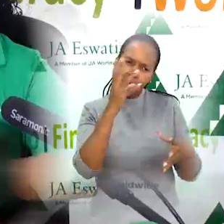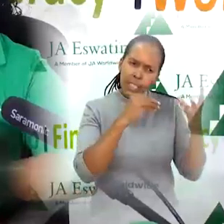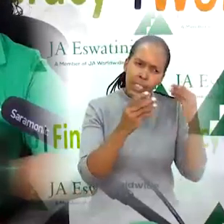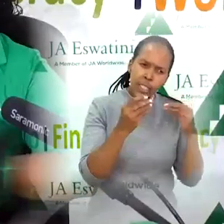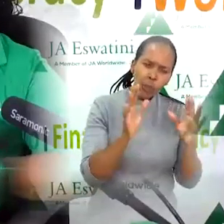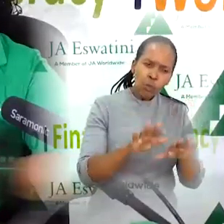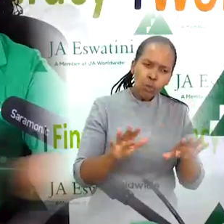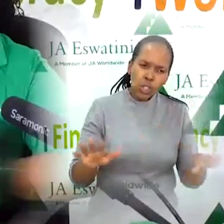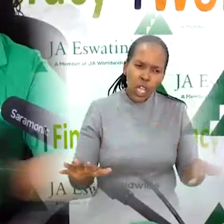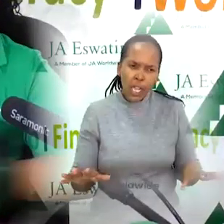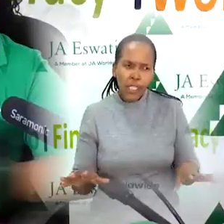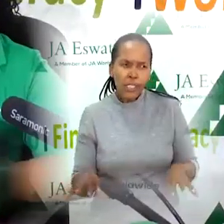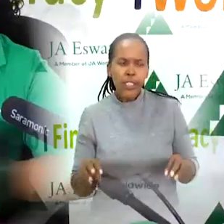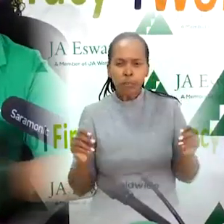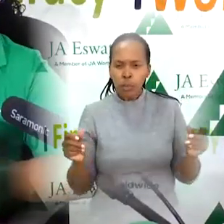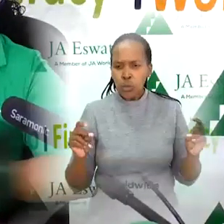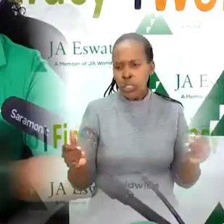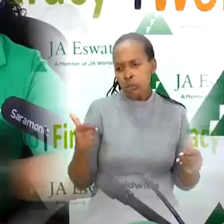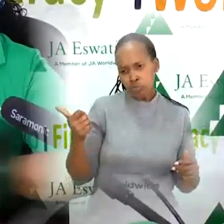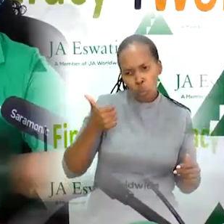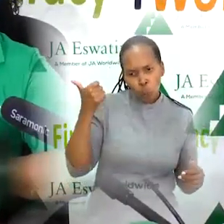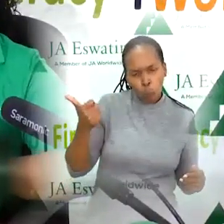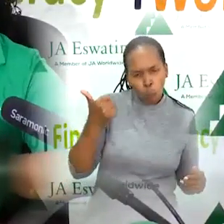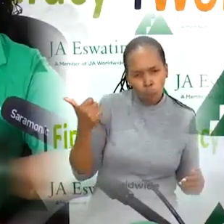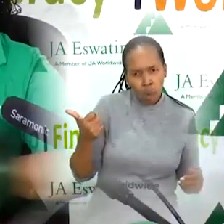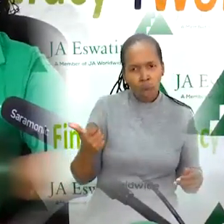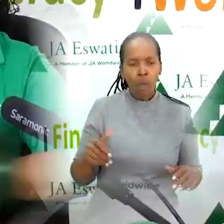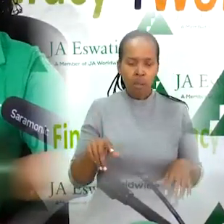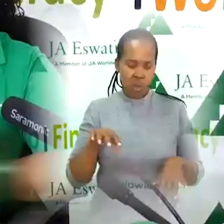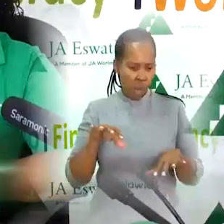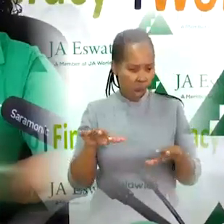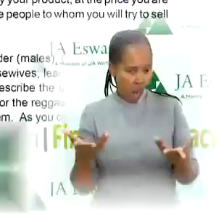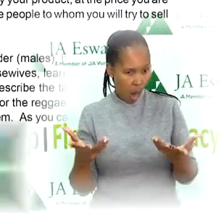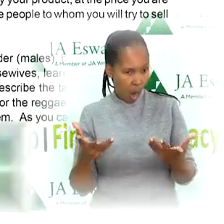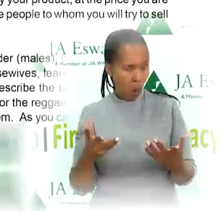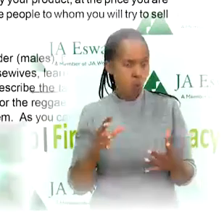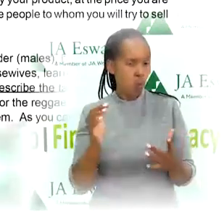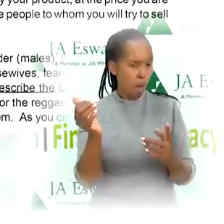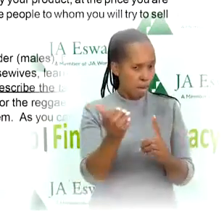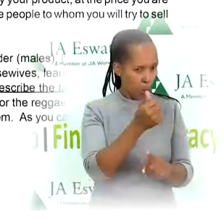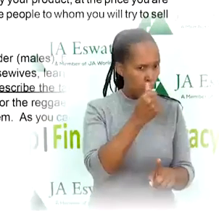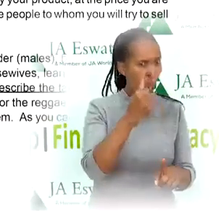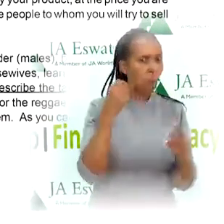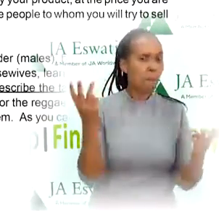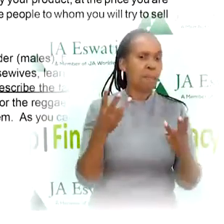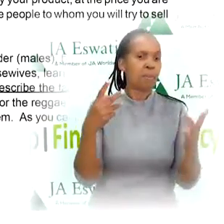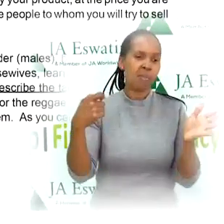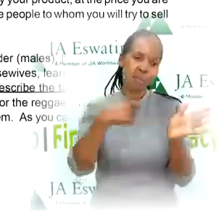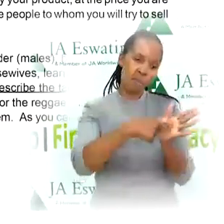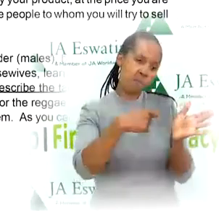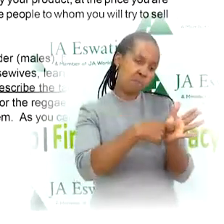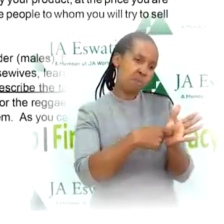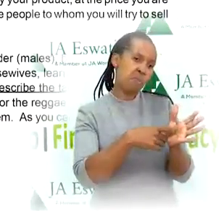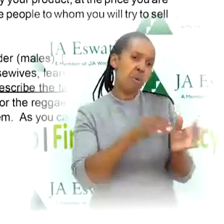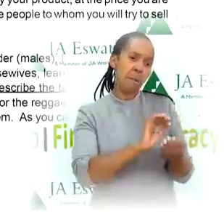music lovers, and so on? So that is how you get to identify your target market. Of course, you